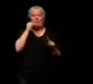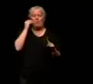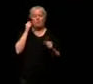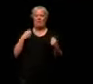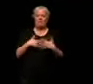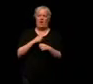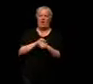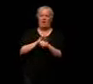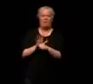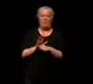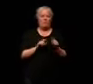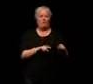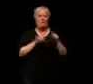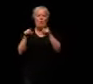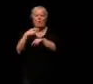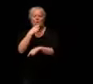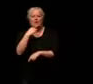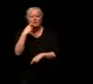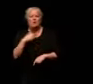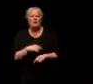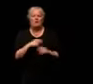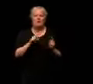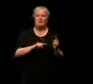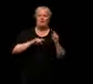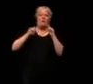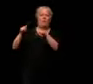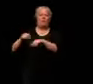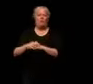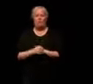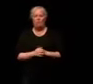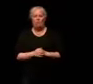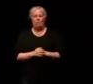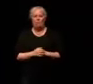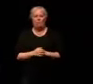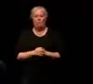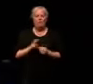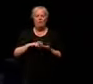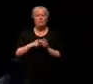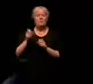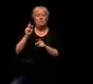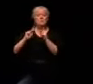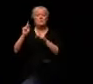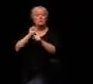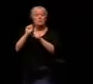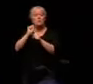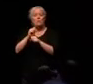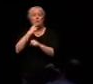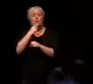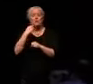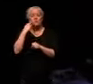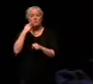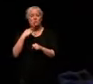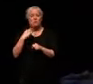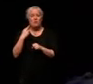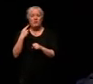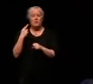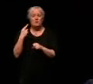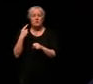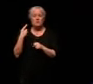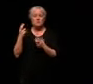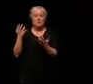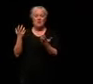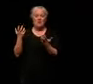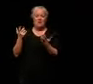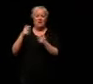It's not allowing the cooks, the waiters, the dishwashers. It's time to open our state and our